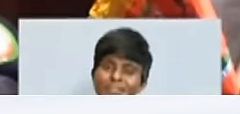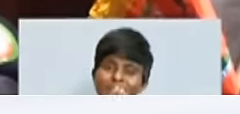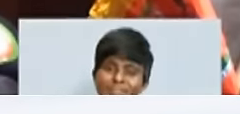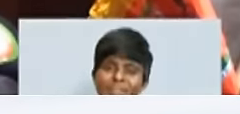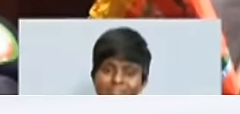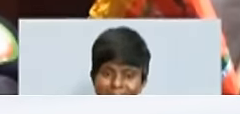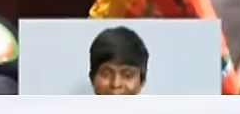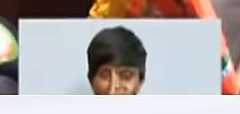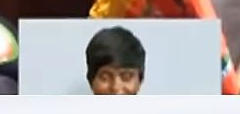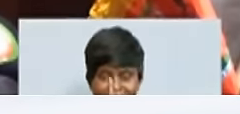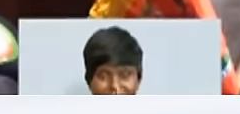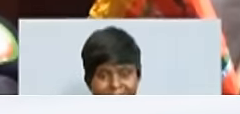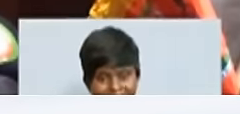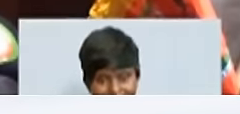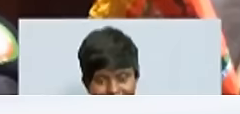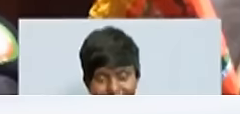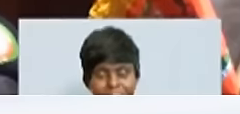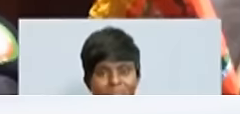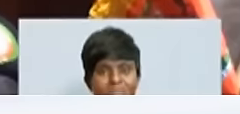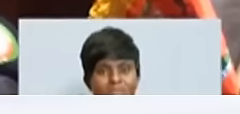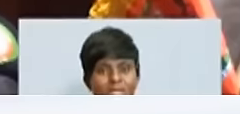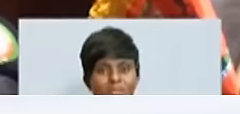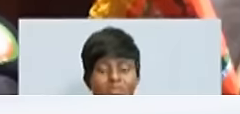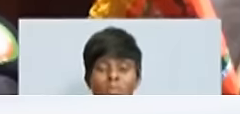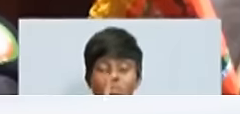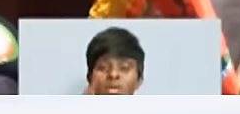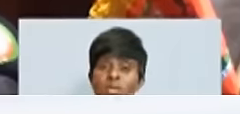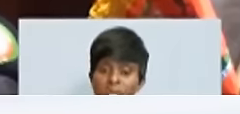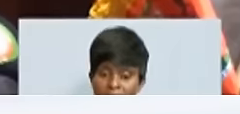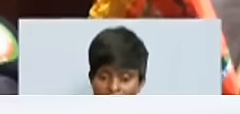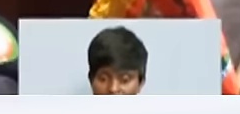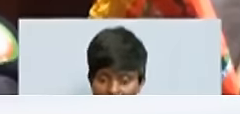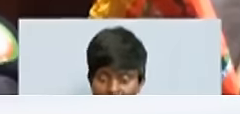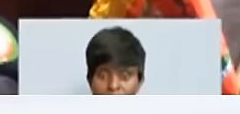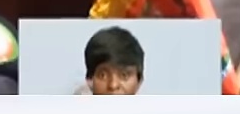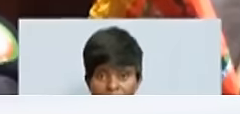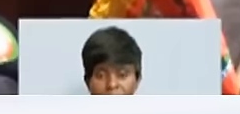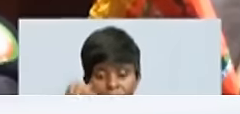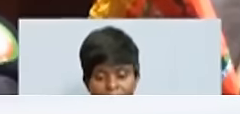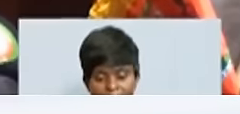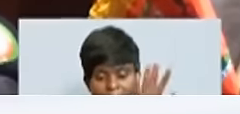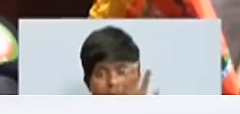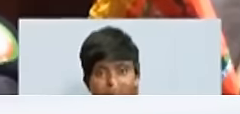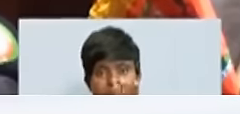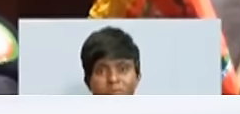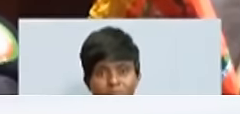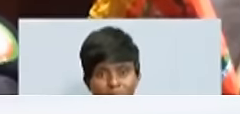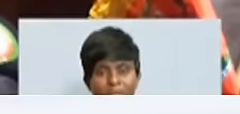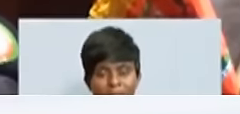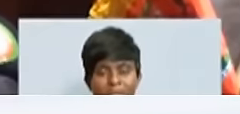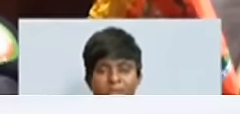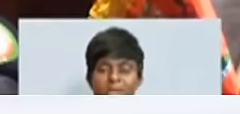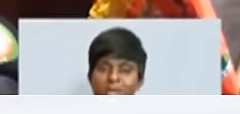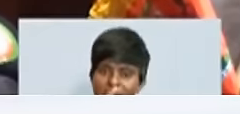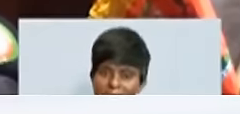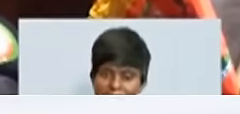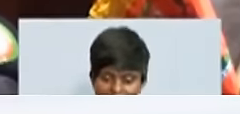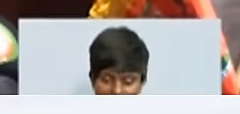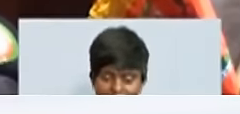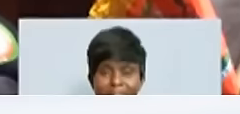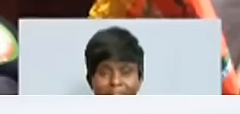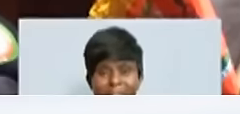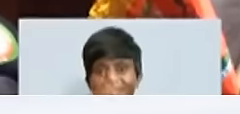uphold good governance, as well as to ensure sustainable social economic development, anchored on hard work, Madam